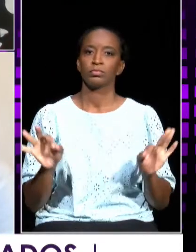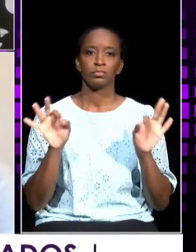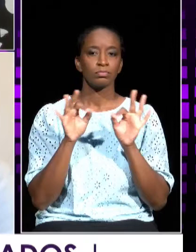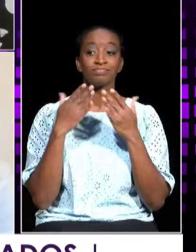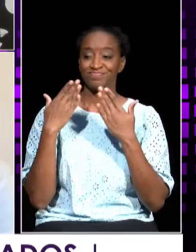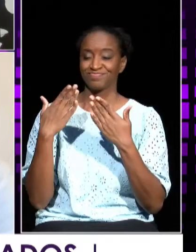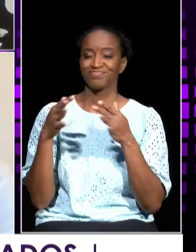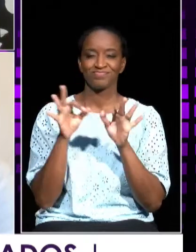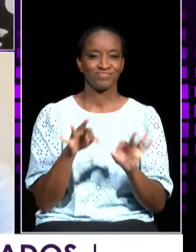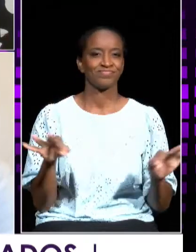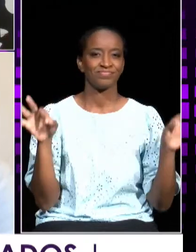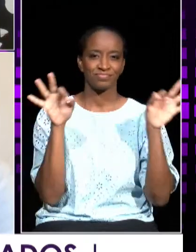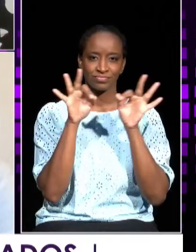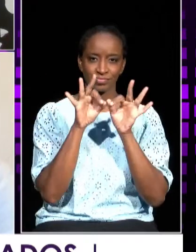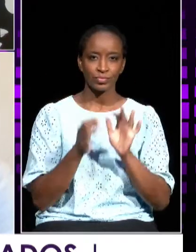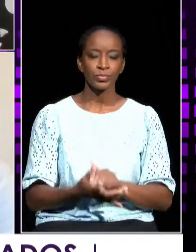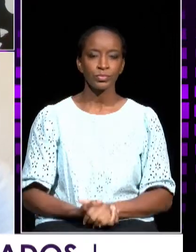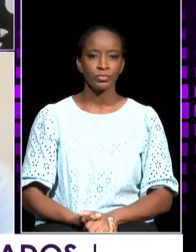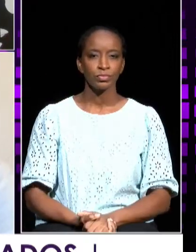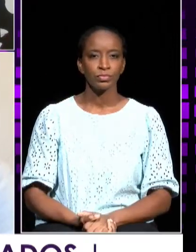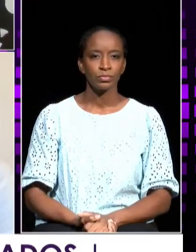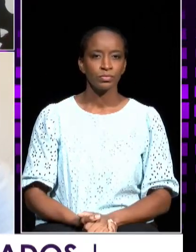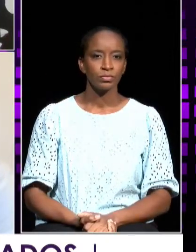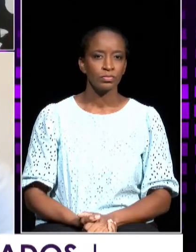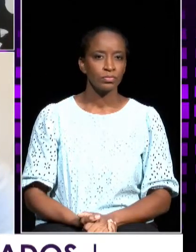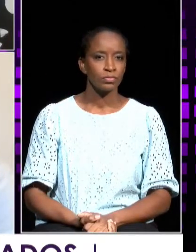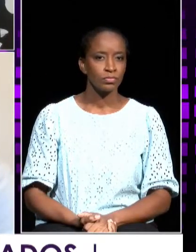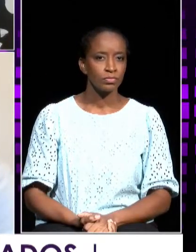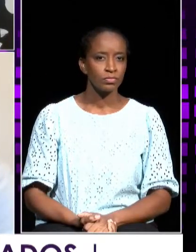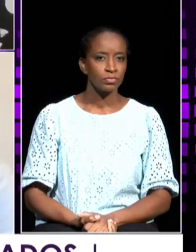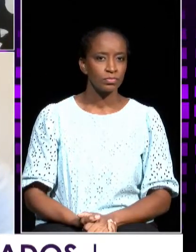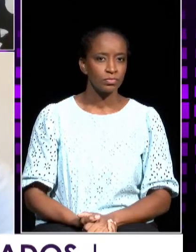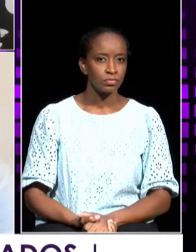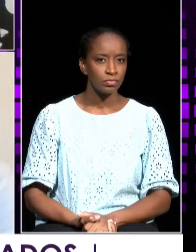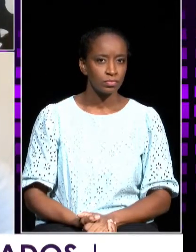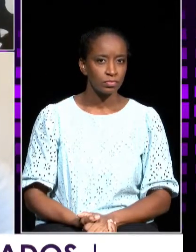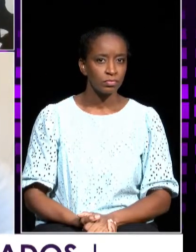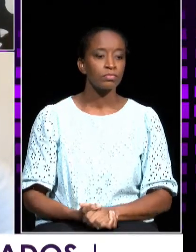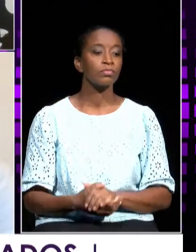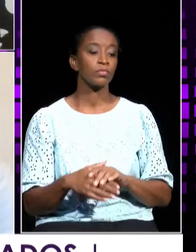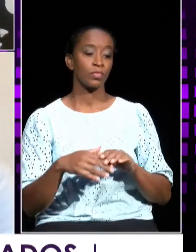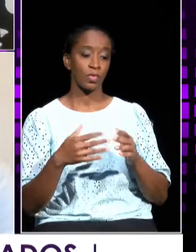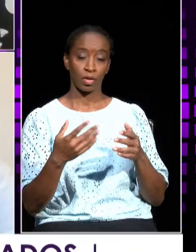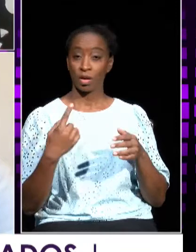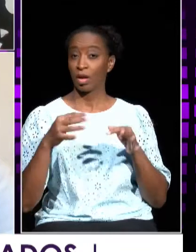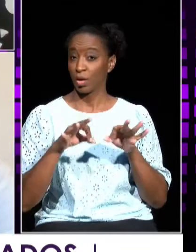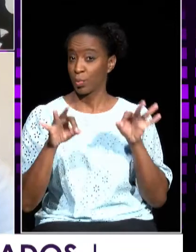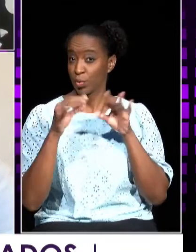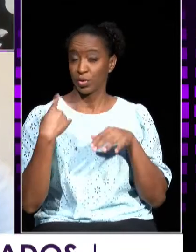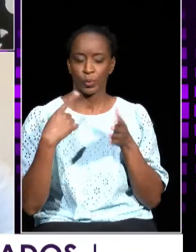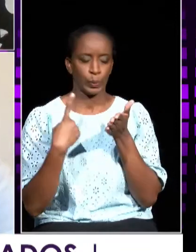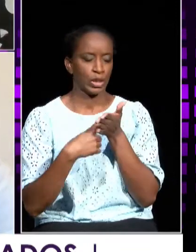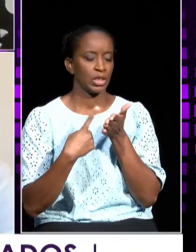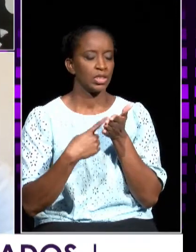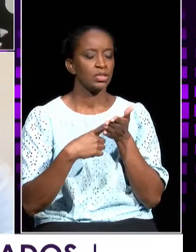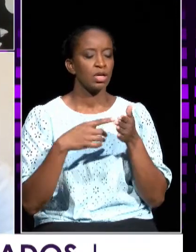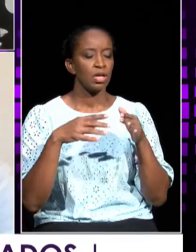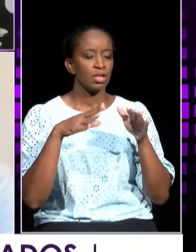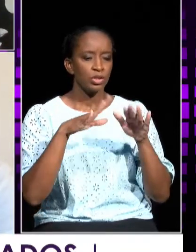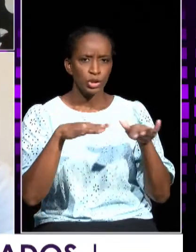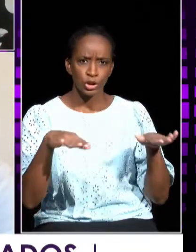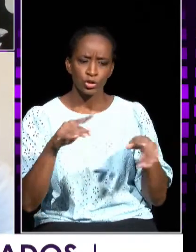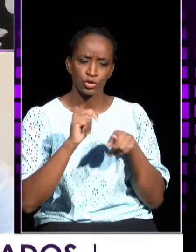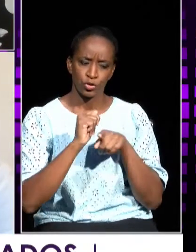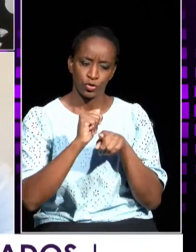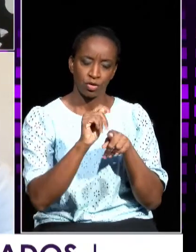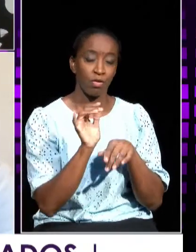about children and helping to develop our young persons, we necessarily need to train our parents. I know the Barbados Family Planning Association does have